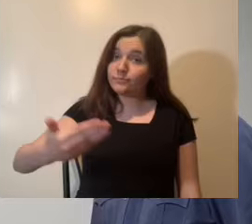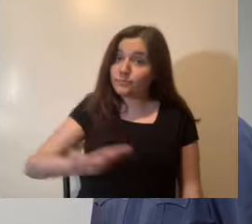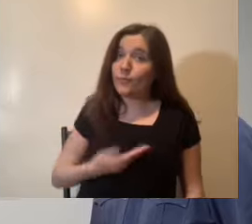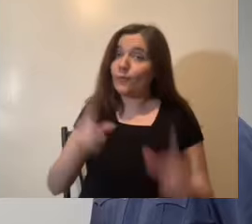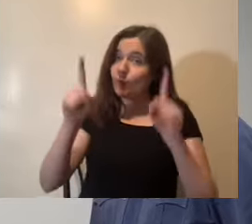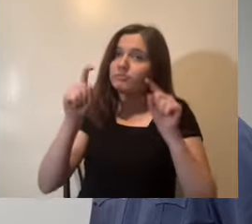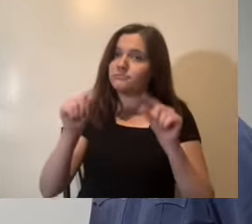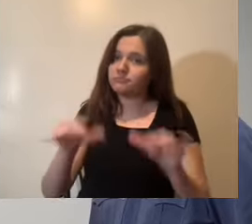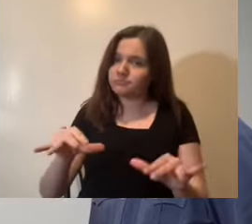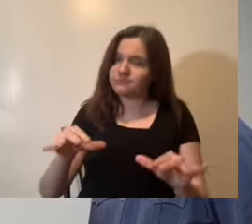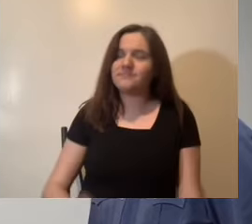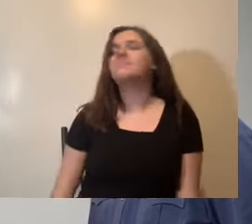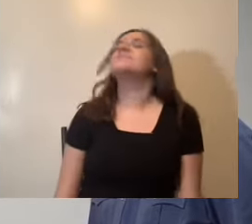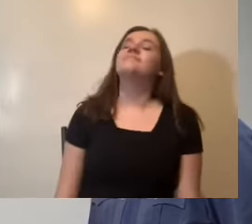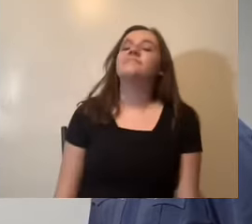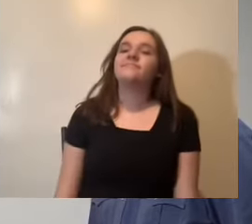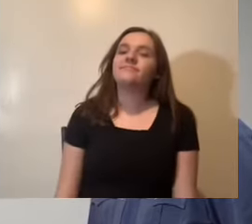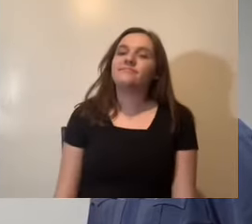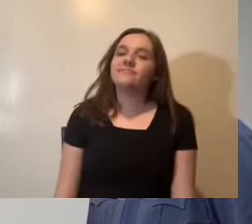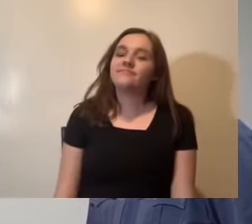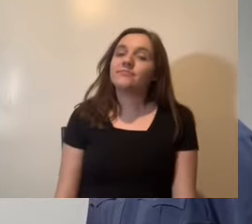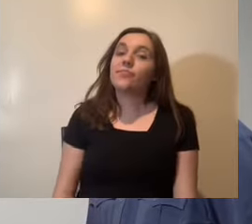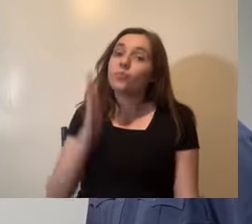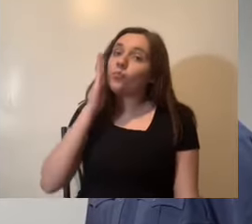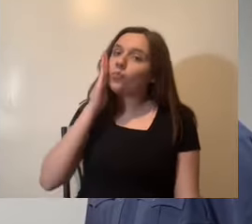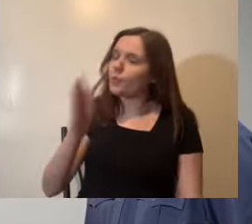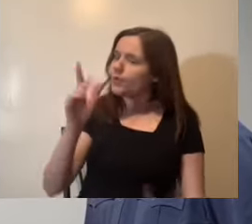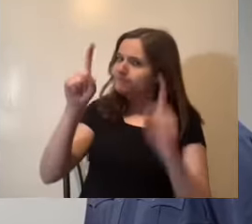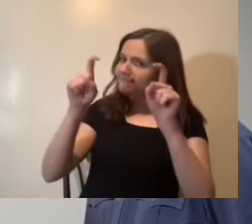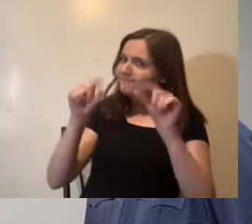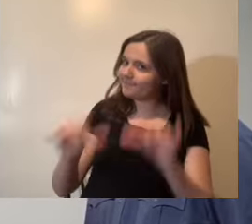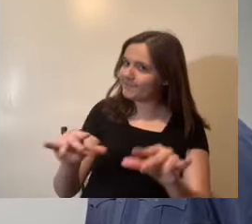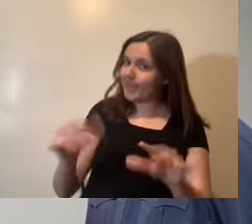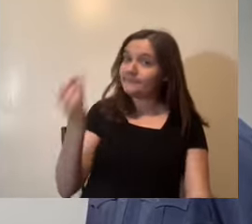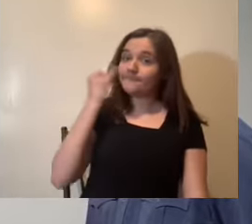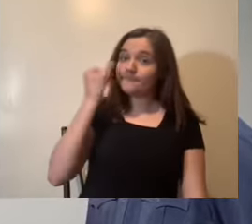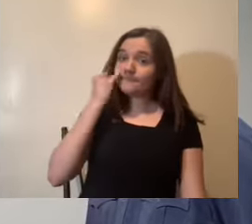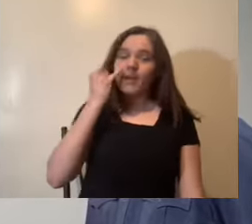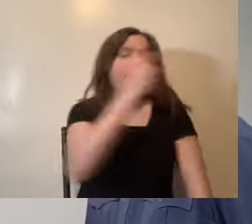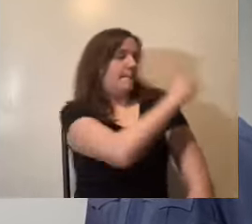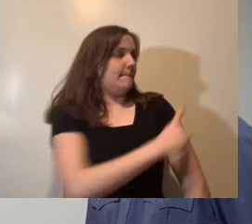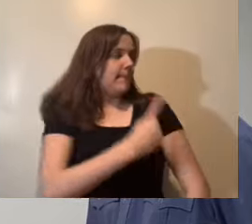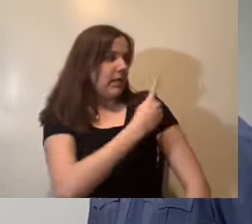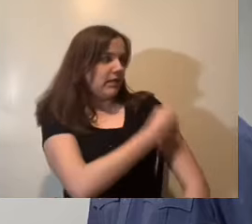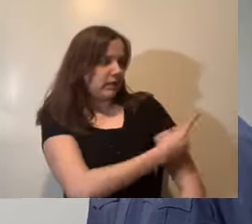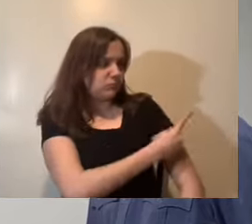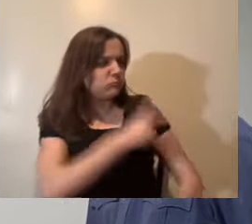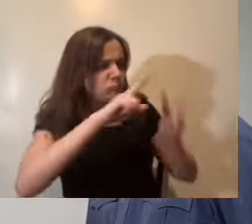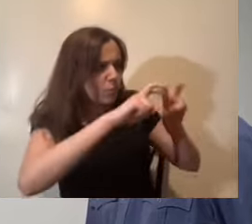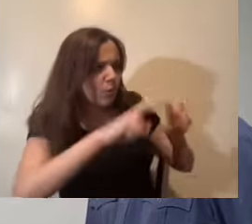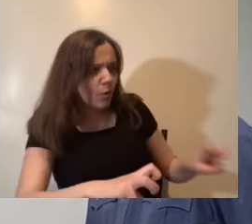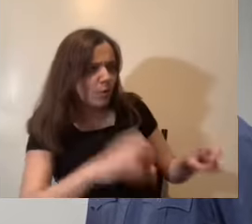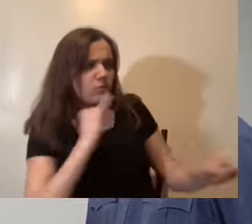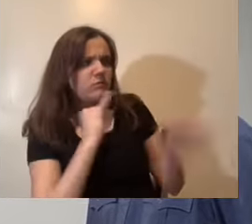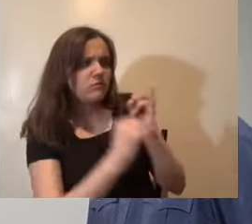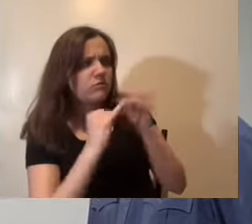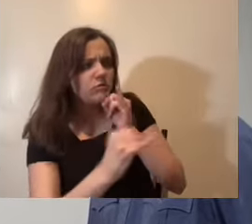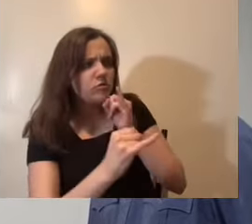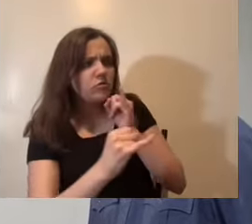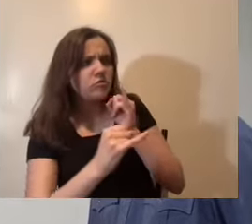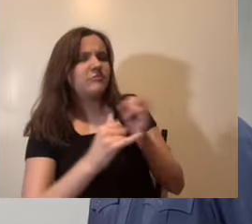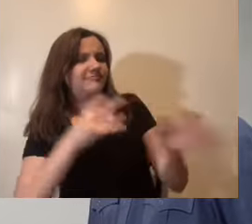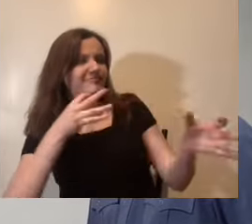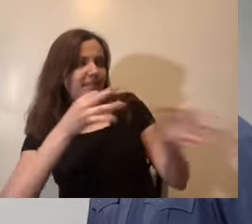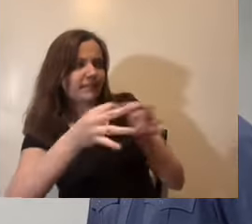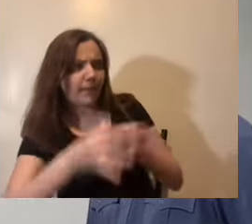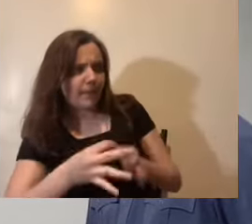and Management Practical Assessment. Here we will evaluate your ability to assess a patient, interview them, and verbalize the treatment of all conditions you